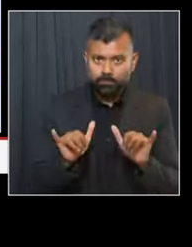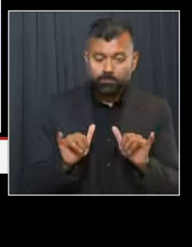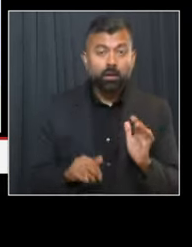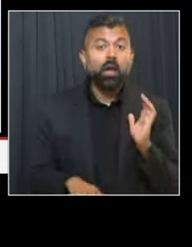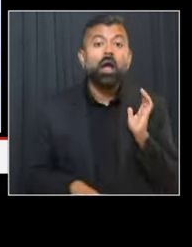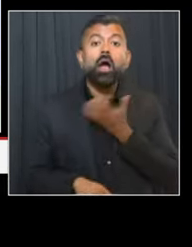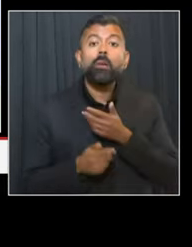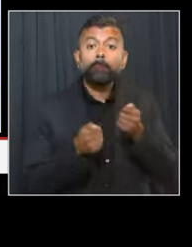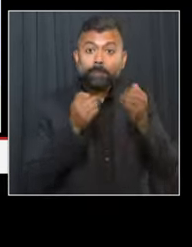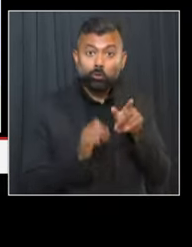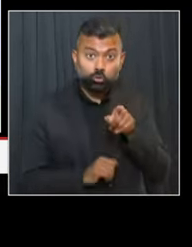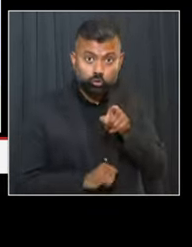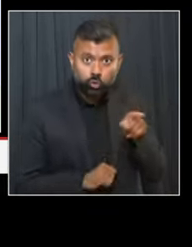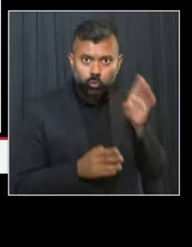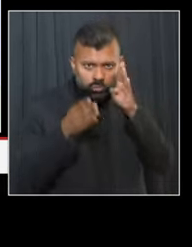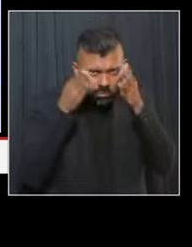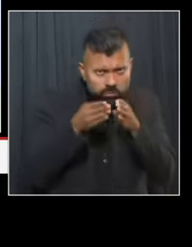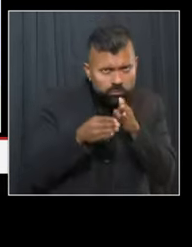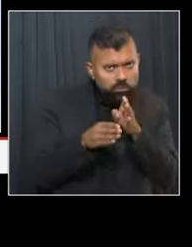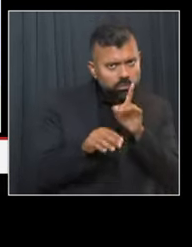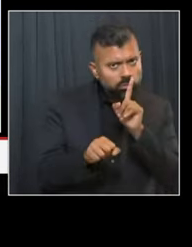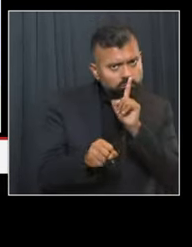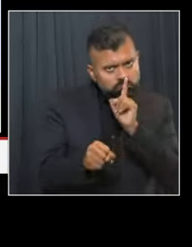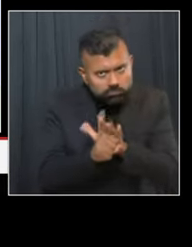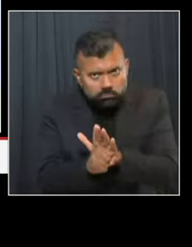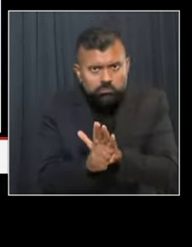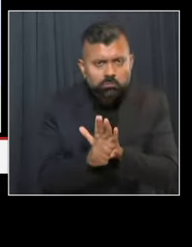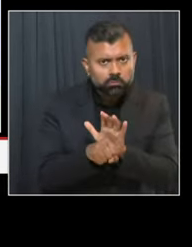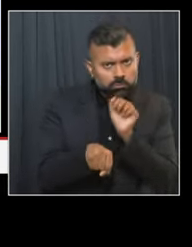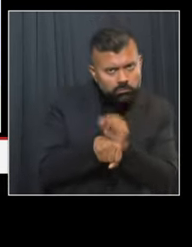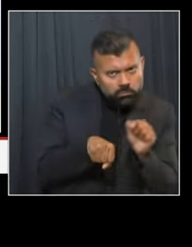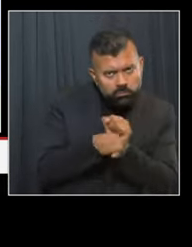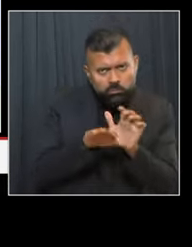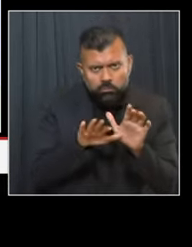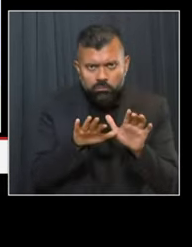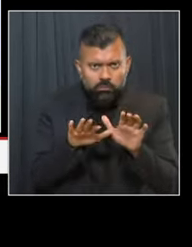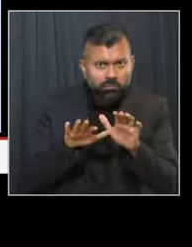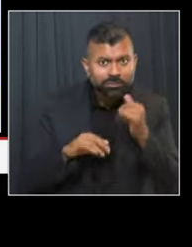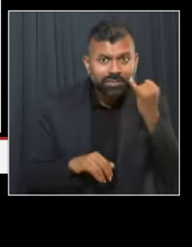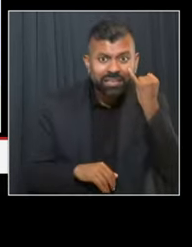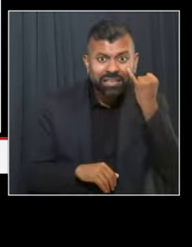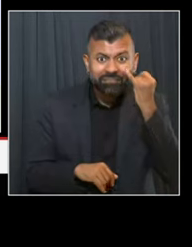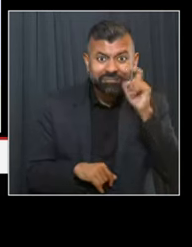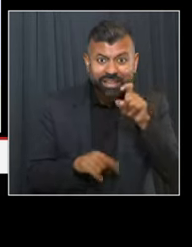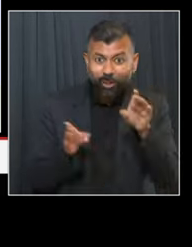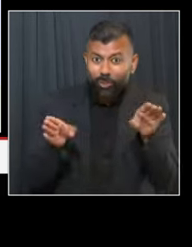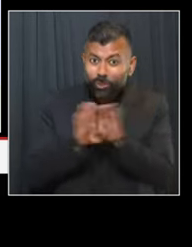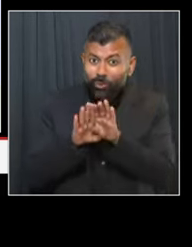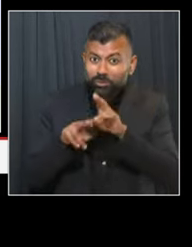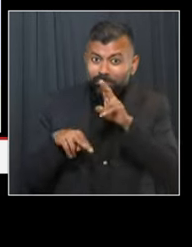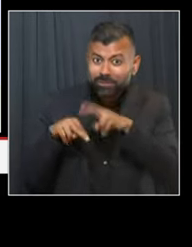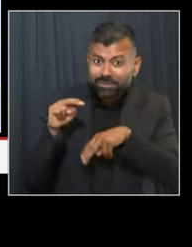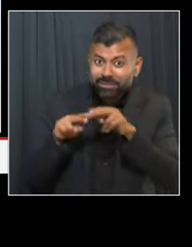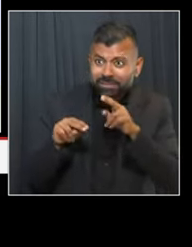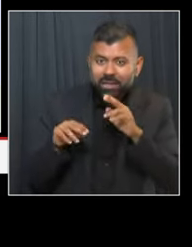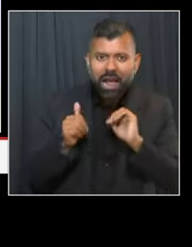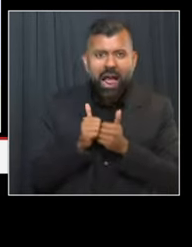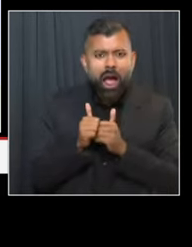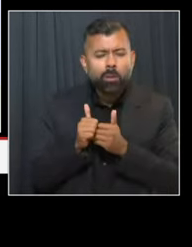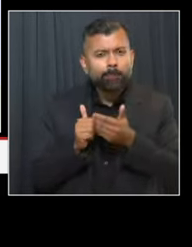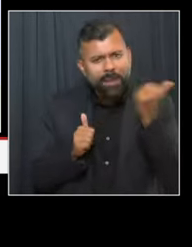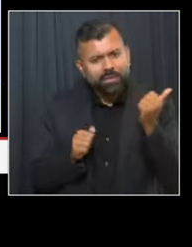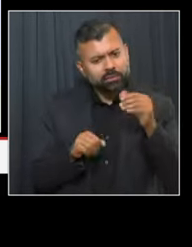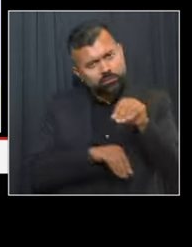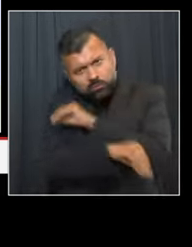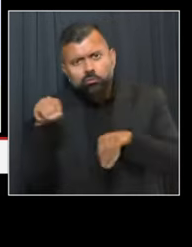of time, if it came to this, to do this in a way that we would not impact, we would not